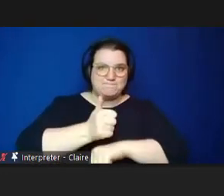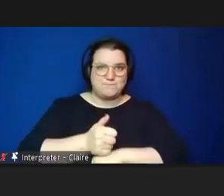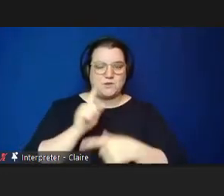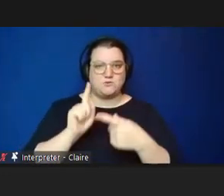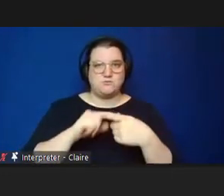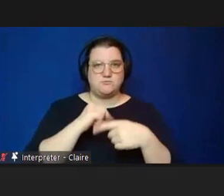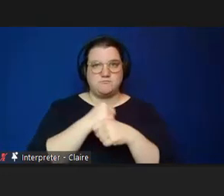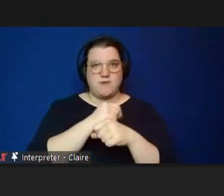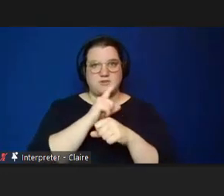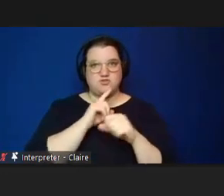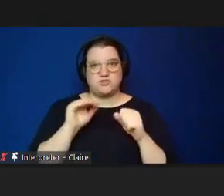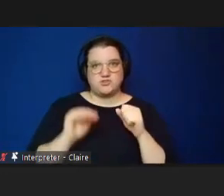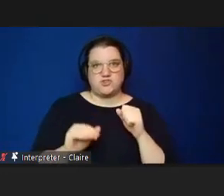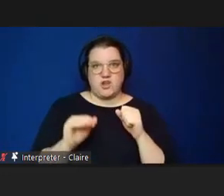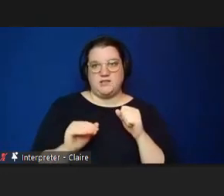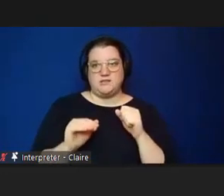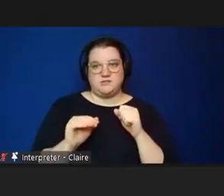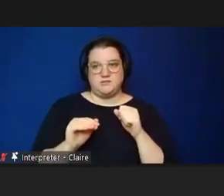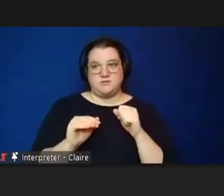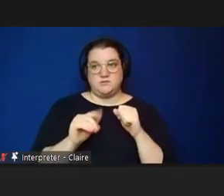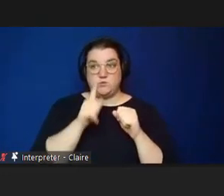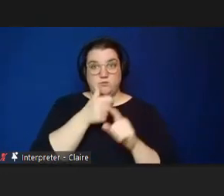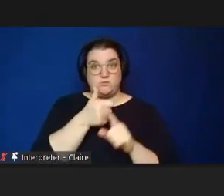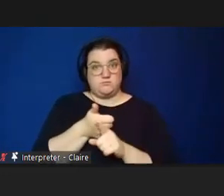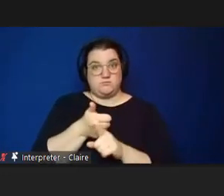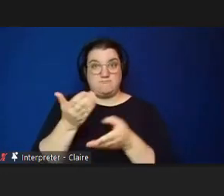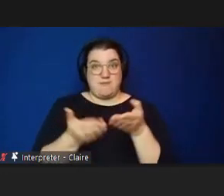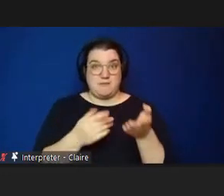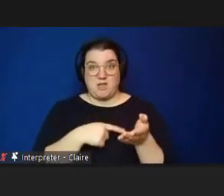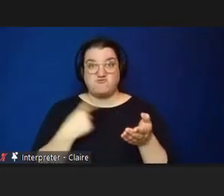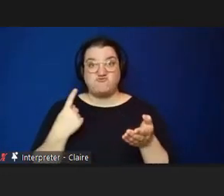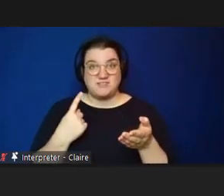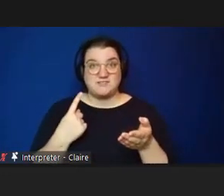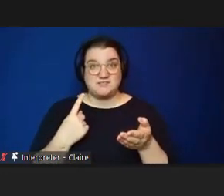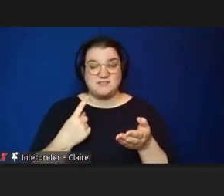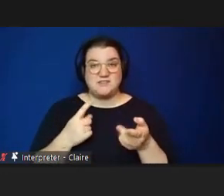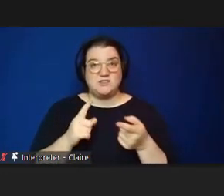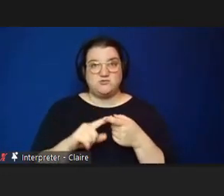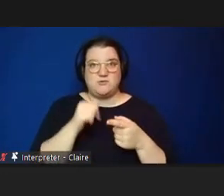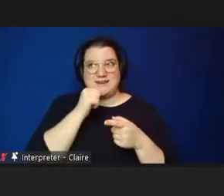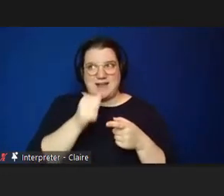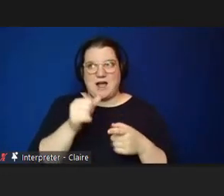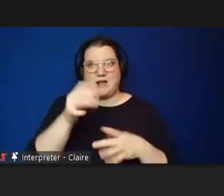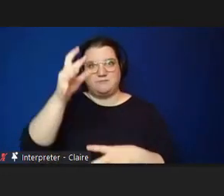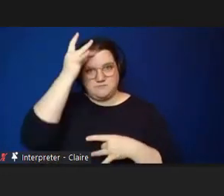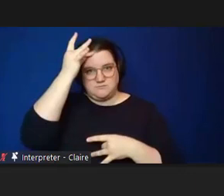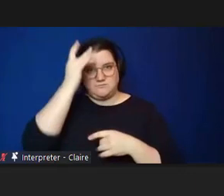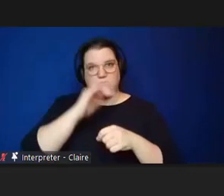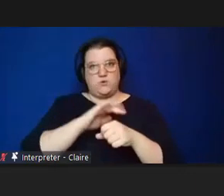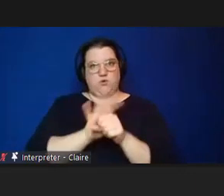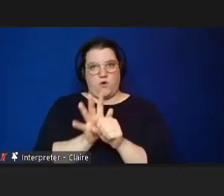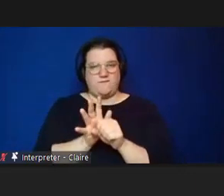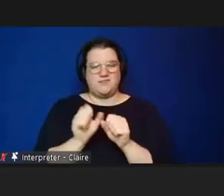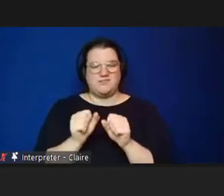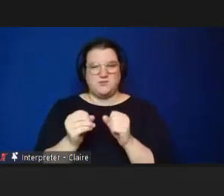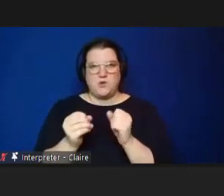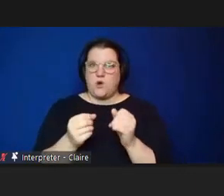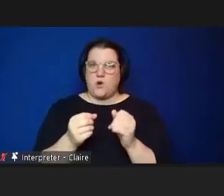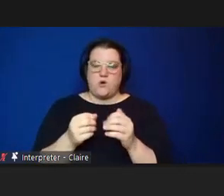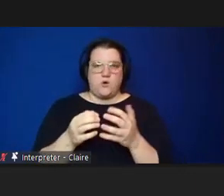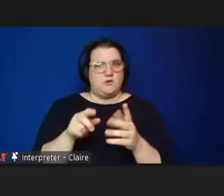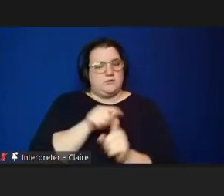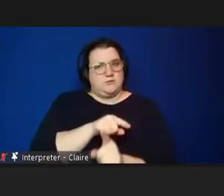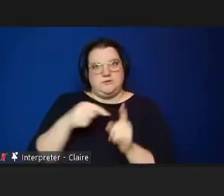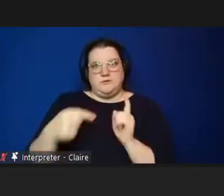that their child who may be at risk not contract COVID. So it was kind of a double-edged sword, didn't know